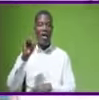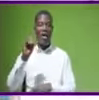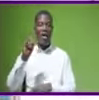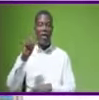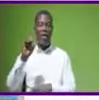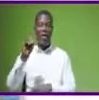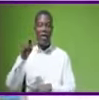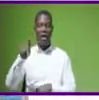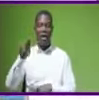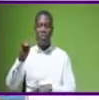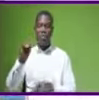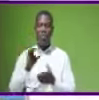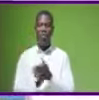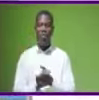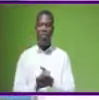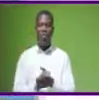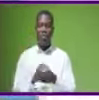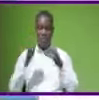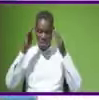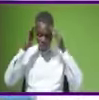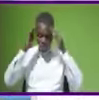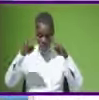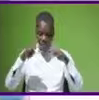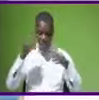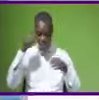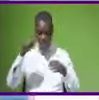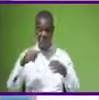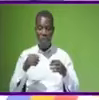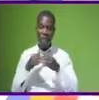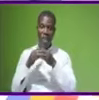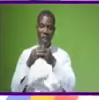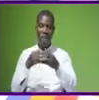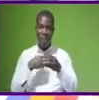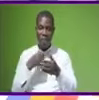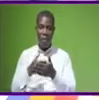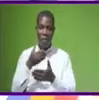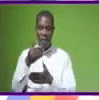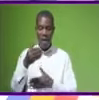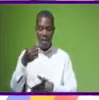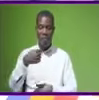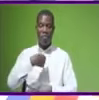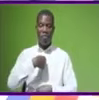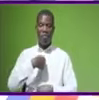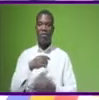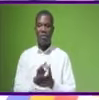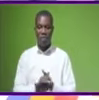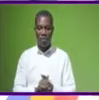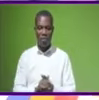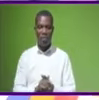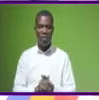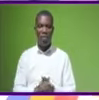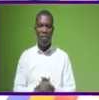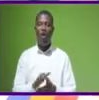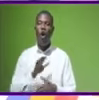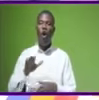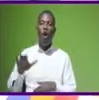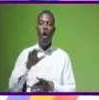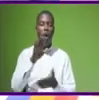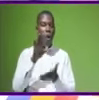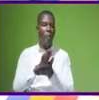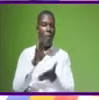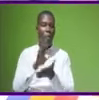cremoni, and a jina mame, Eddie, and mutoma me. Menkrata samun